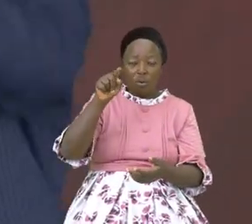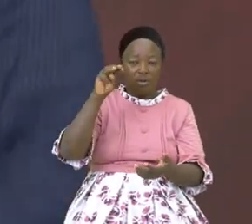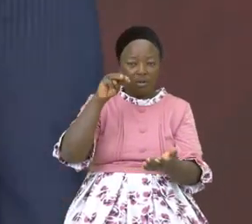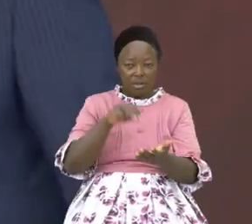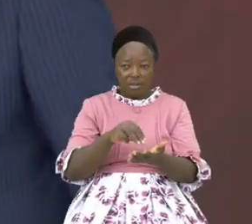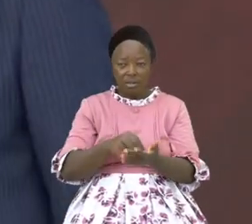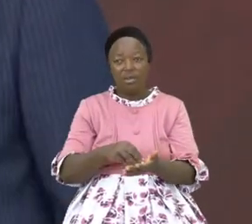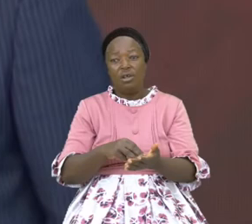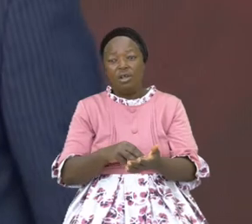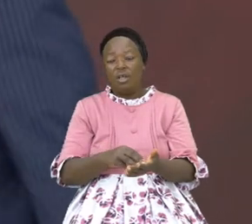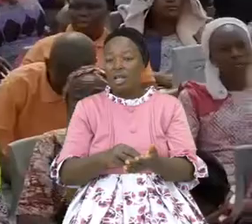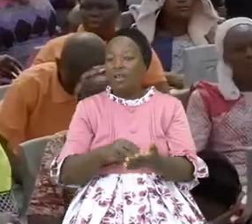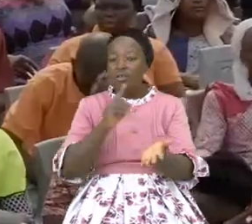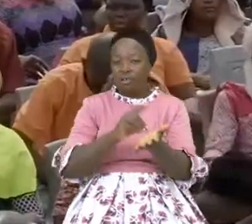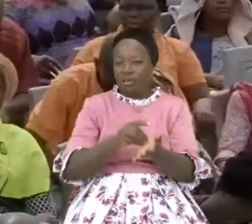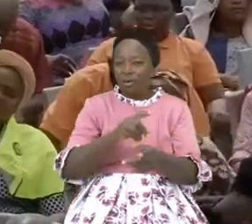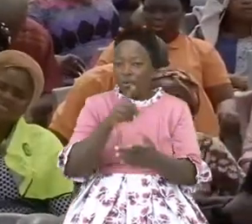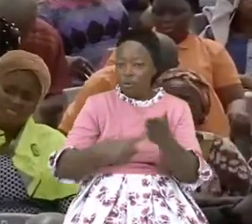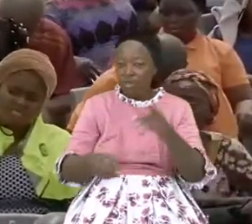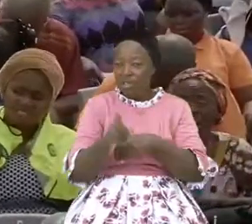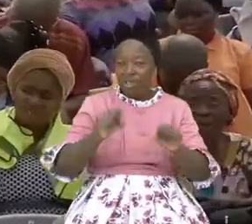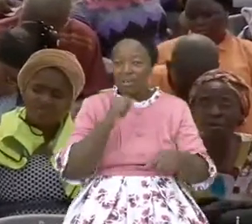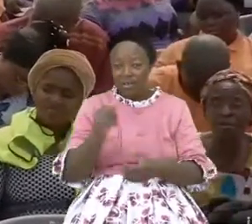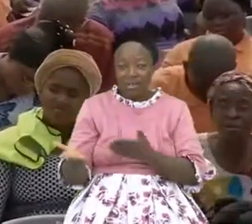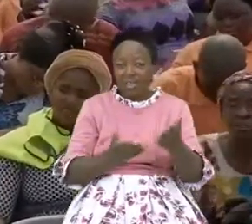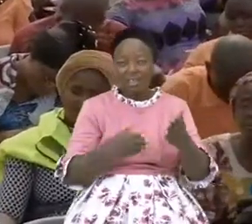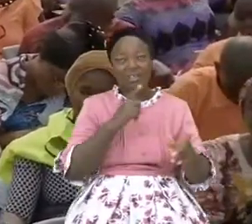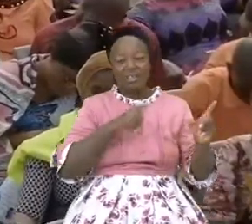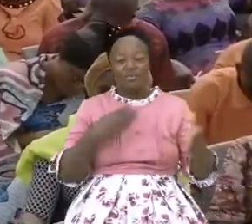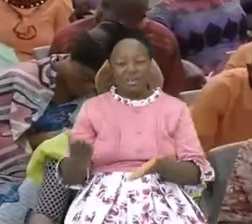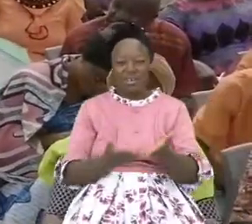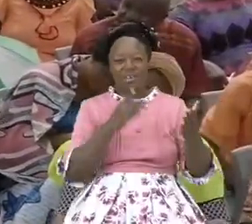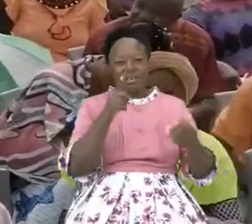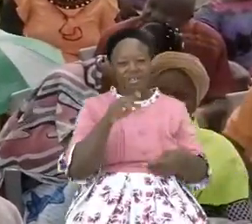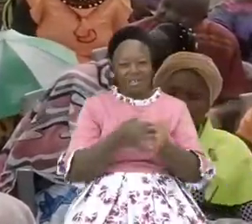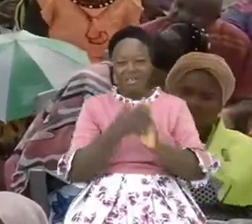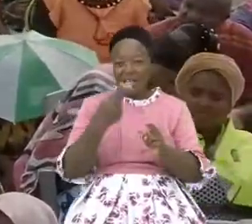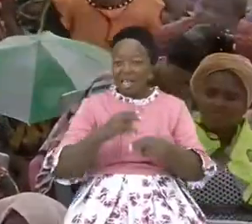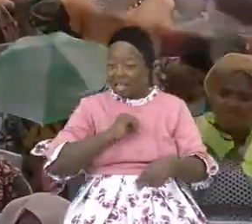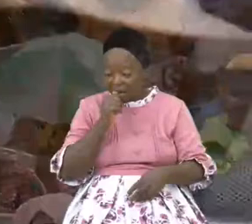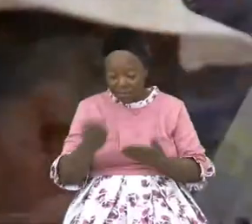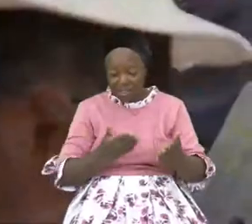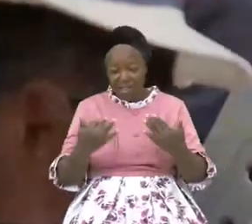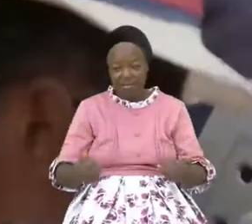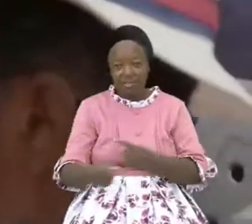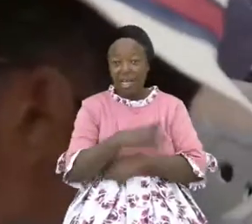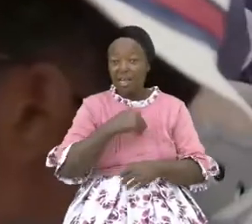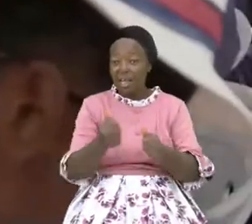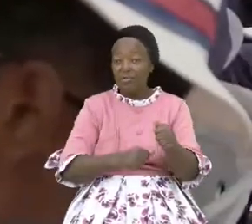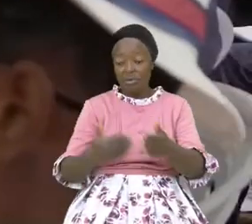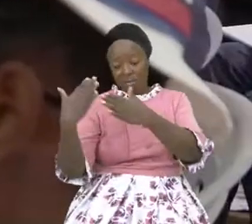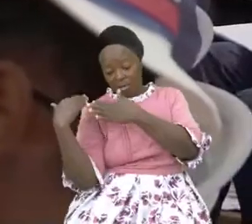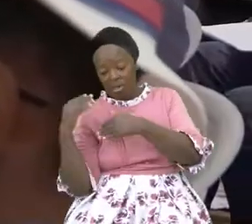carry, the Lord will carry. I'm here today and you are there today, and every burden you